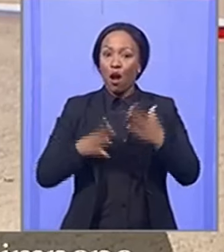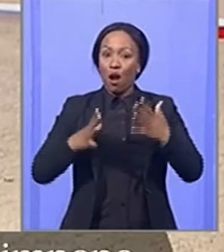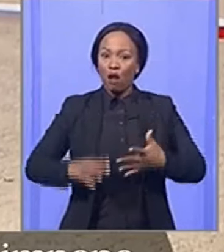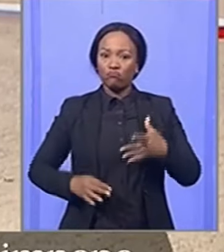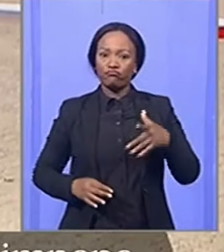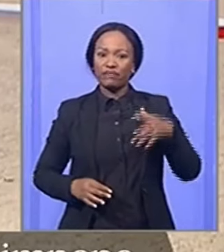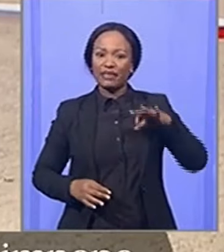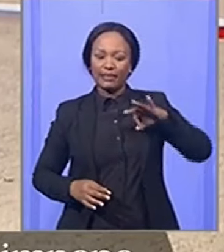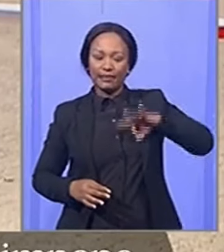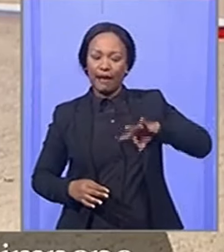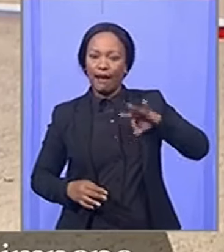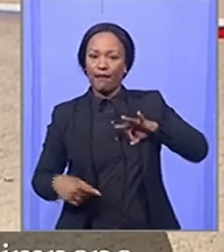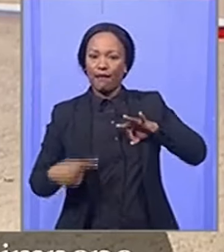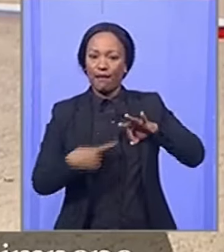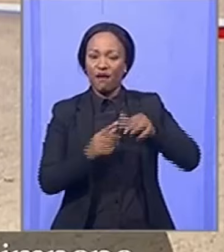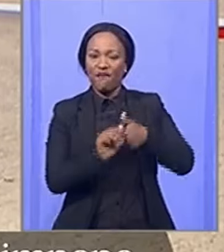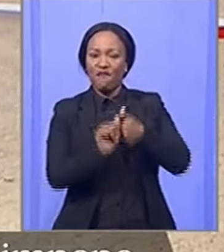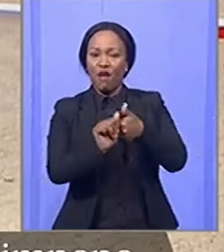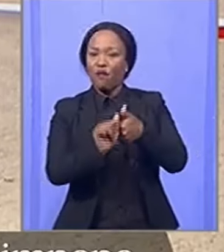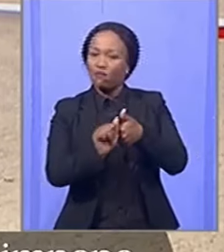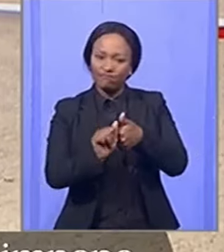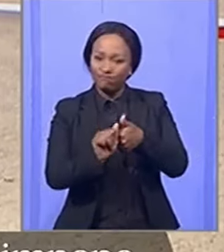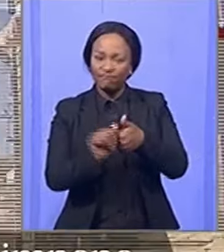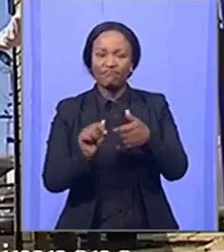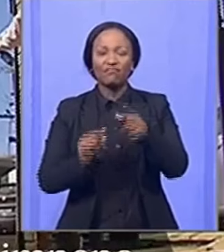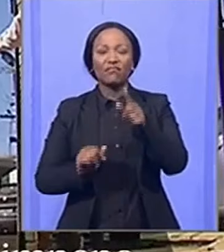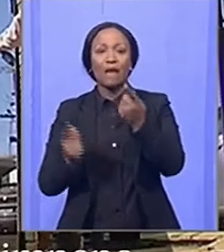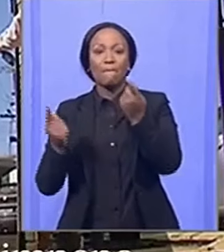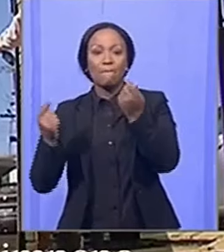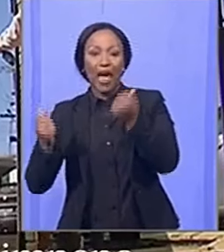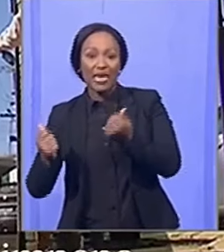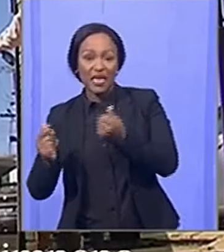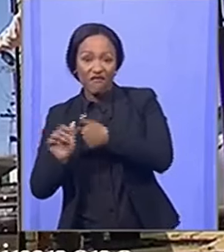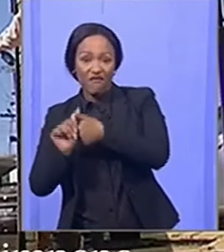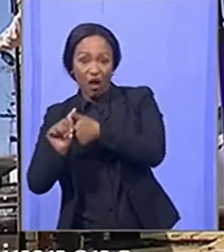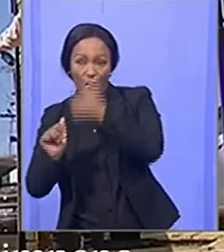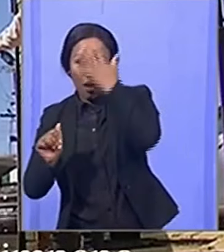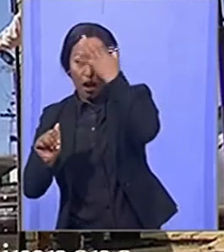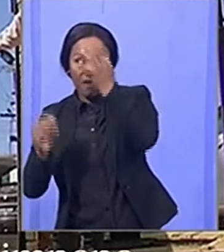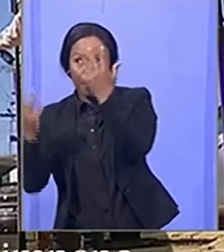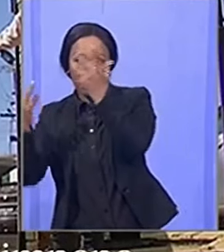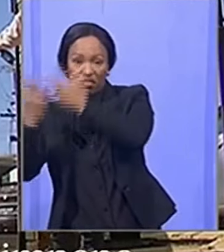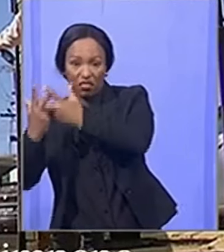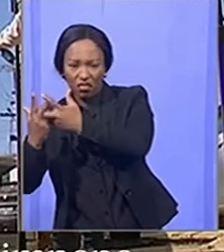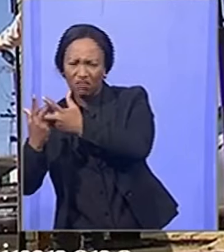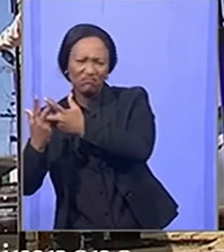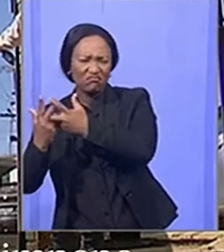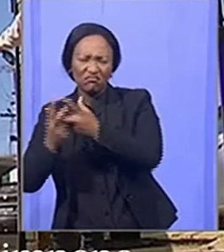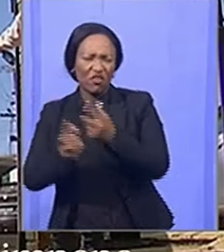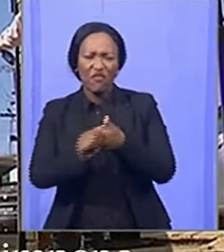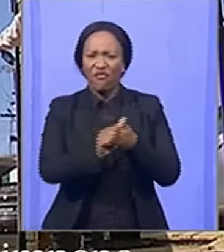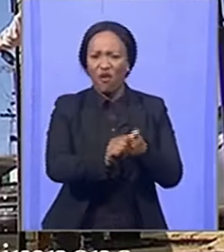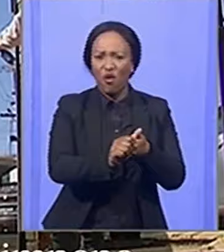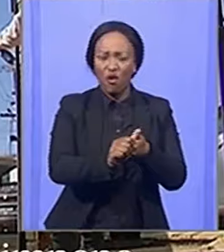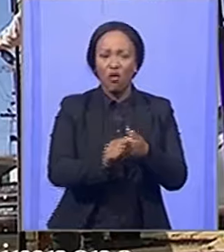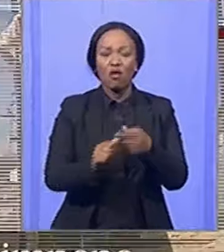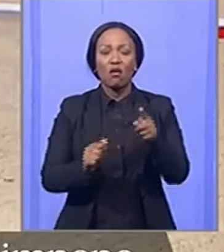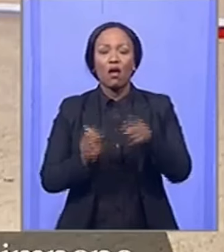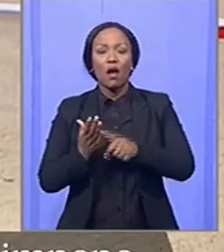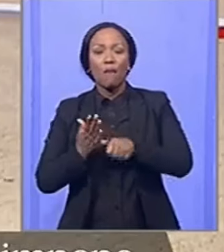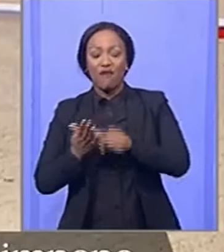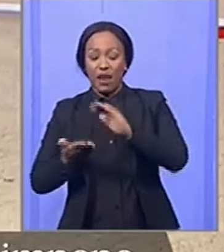le ka rate ya mmušo goba government gazette. Gape di-profit and fund ga ba gogele